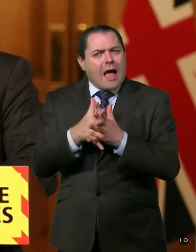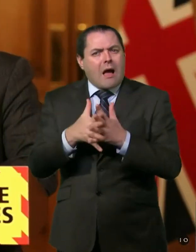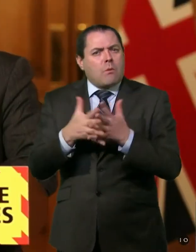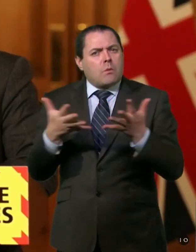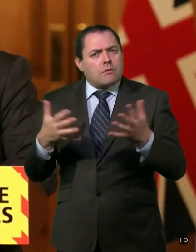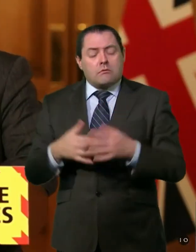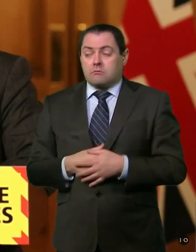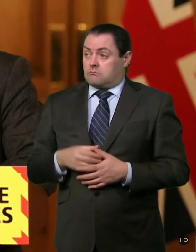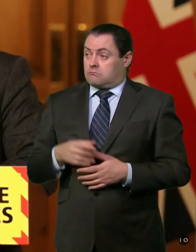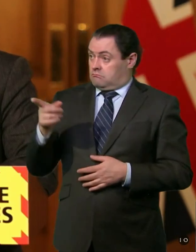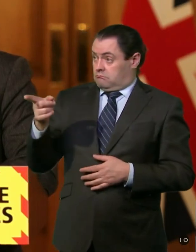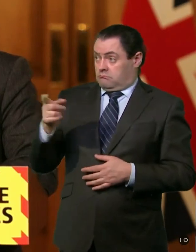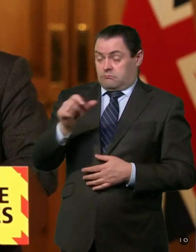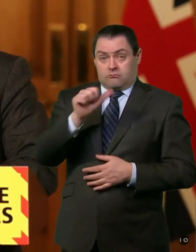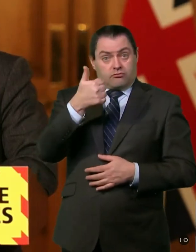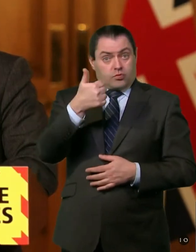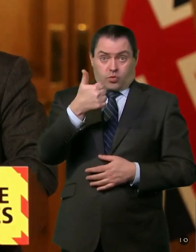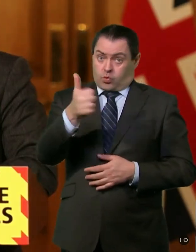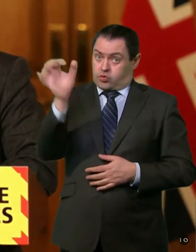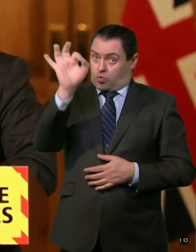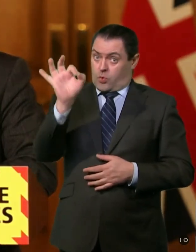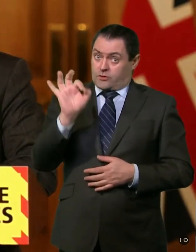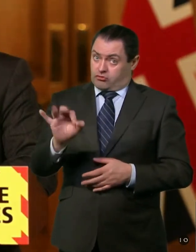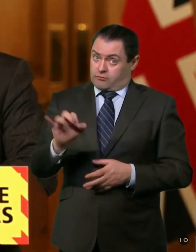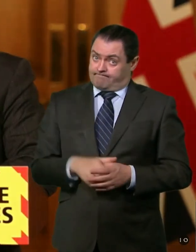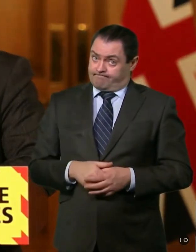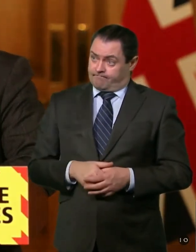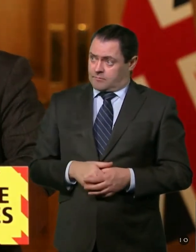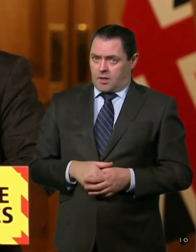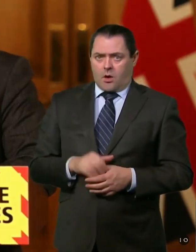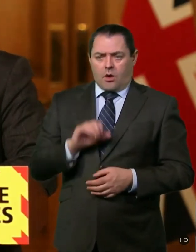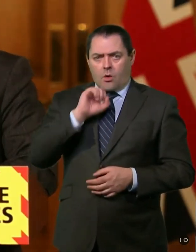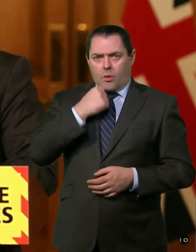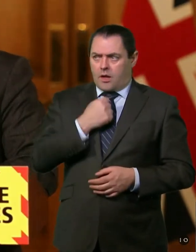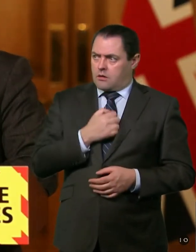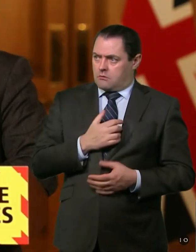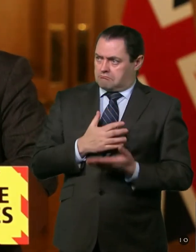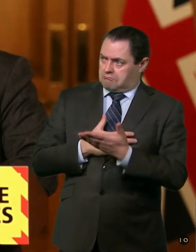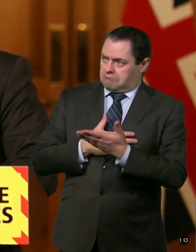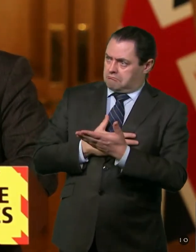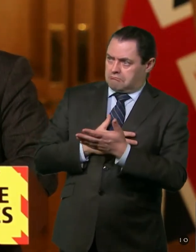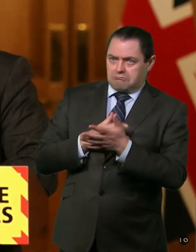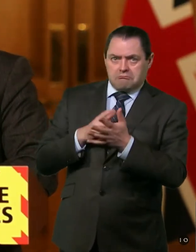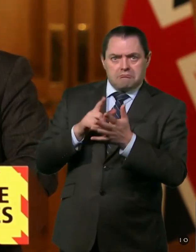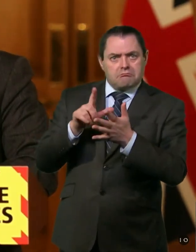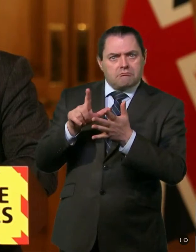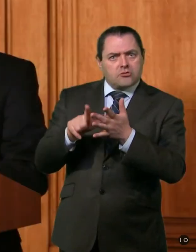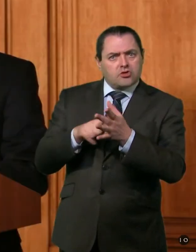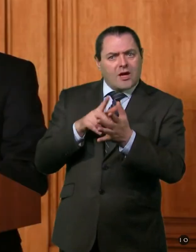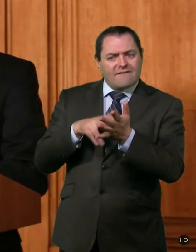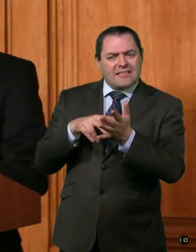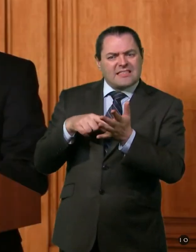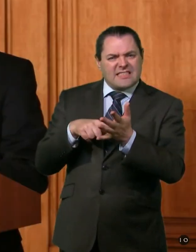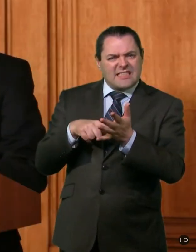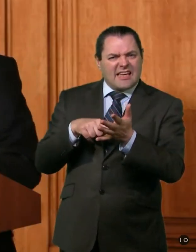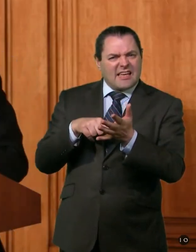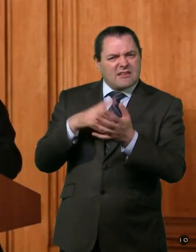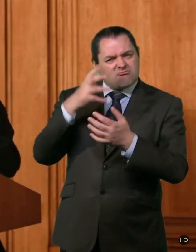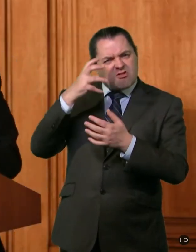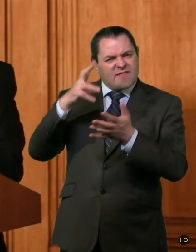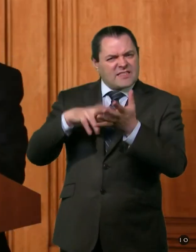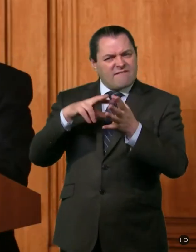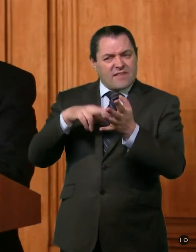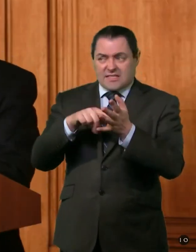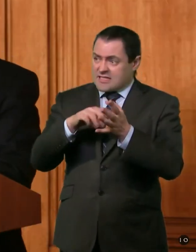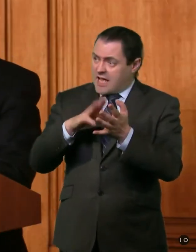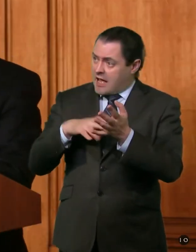to put that straight to JBT or Patrick. Do you want to, JBT, do you want to have a go at that, and then Patrick? Yes,